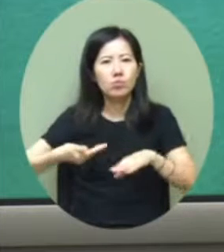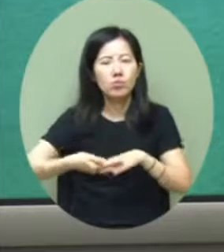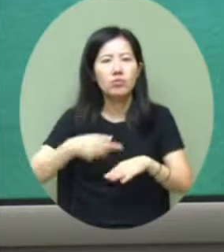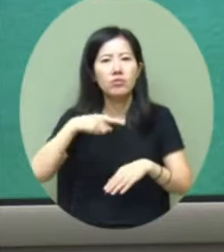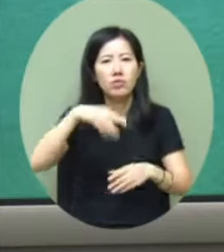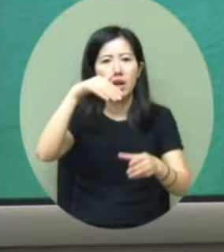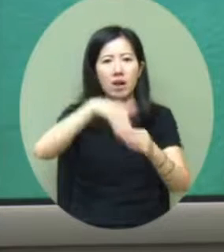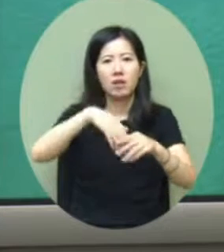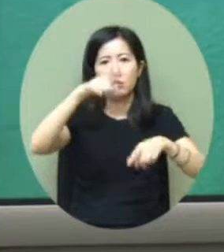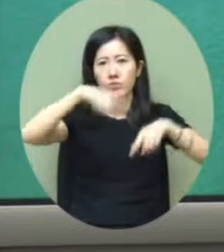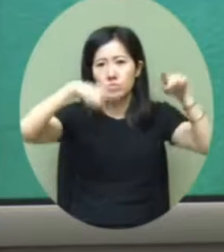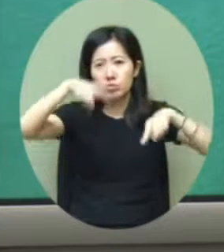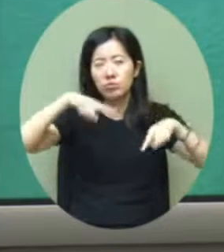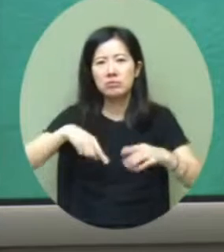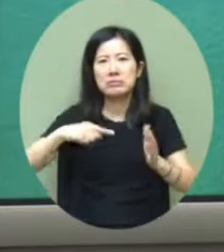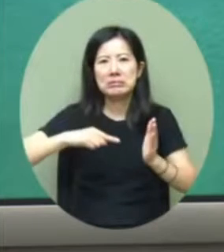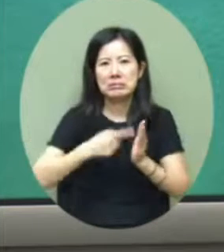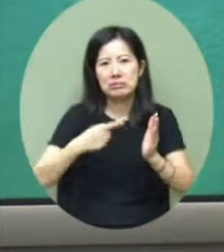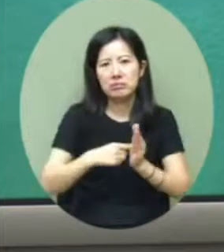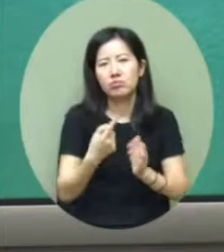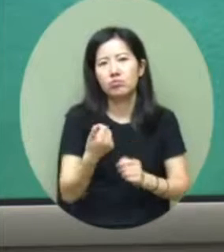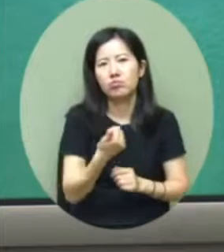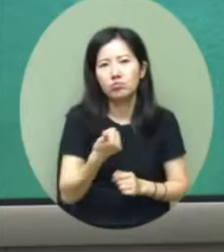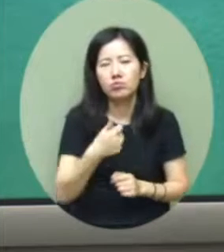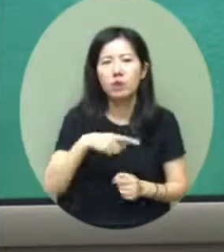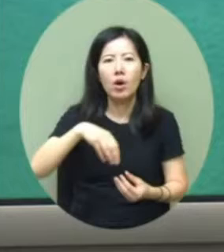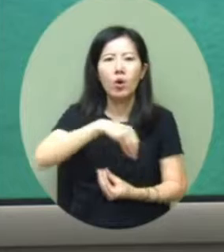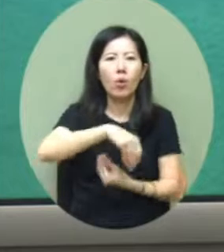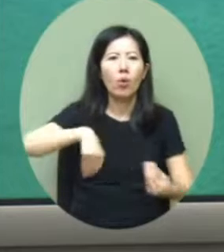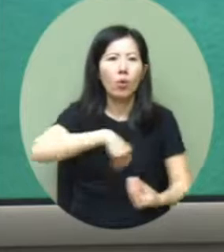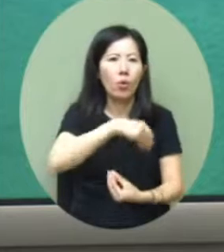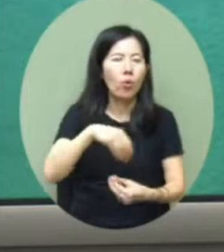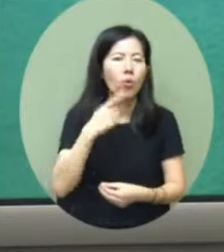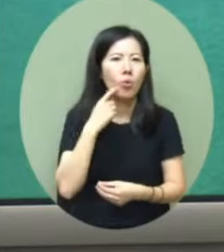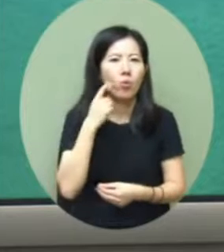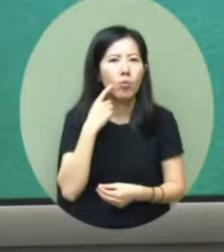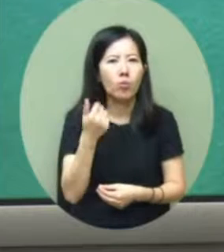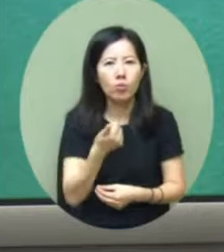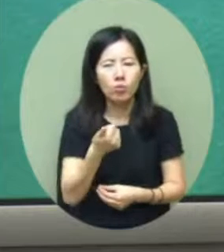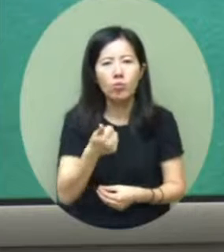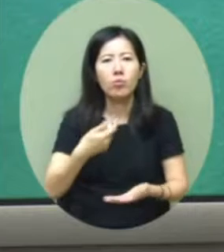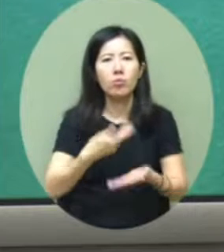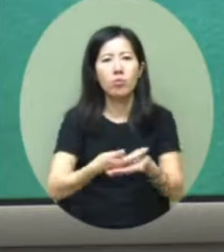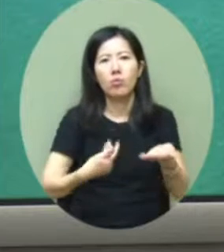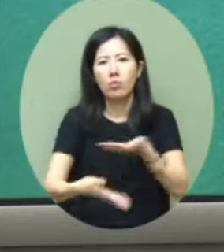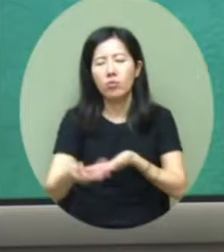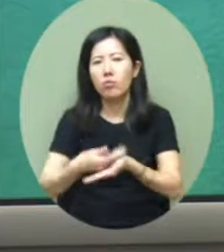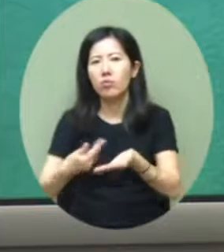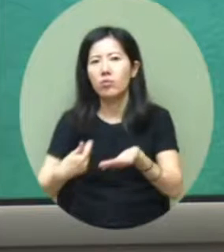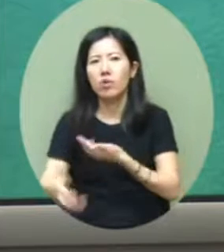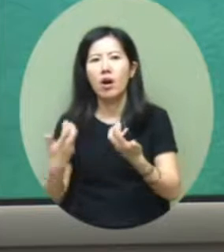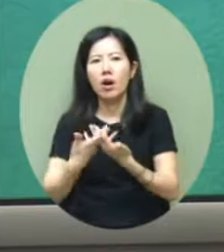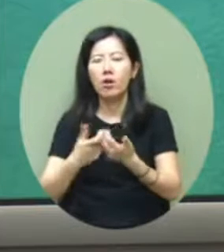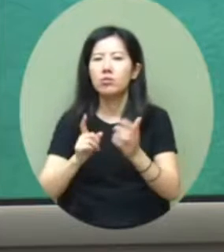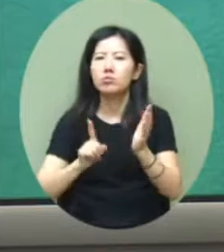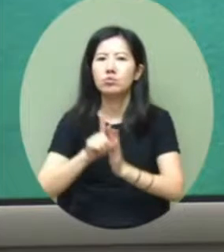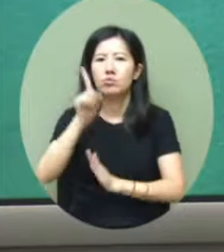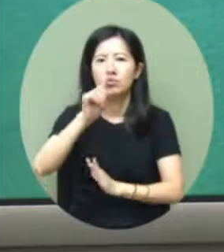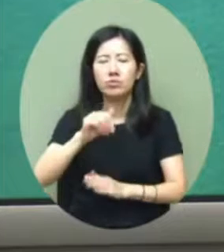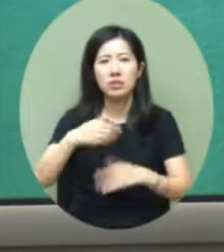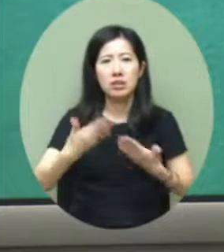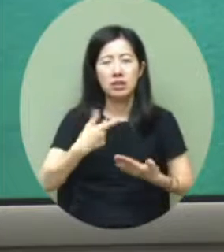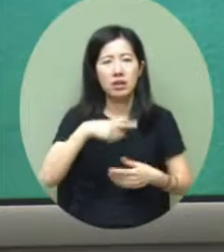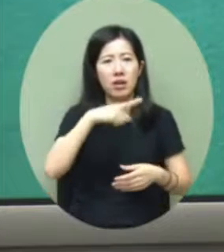mainland enterprises. Impetus will be injected into this market. There will be enhancement